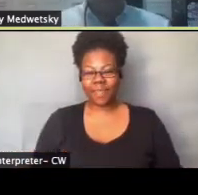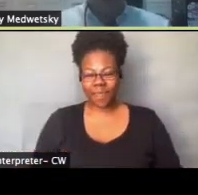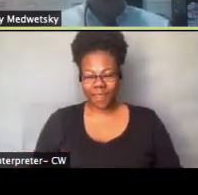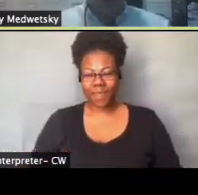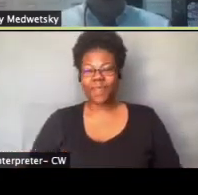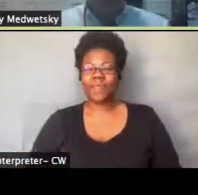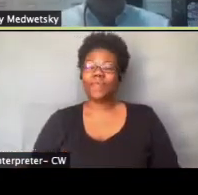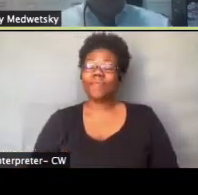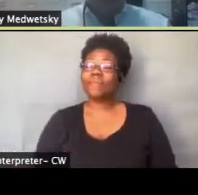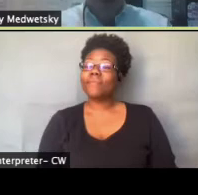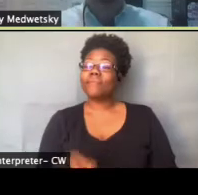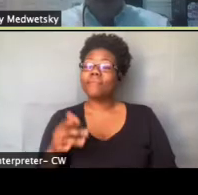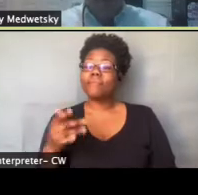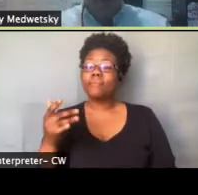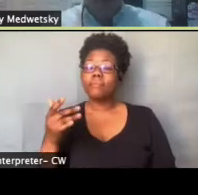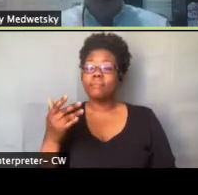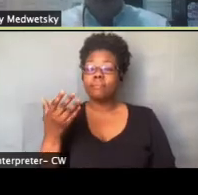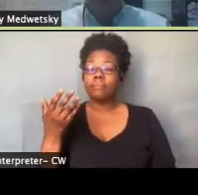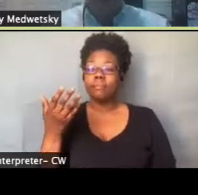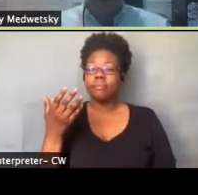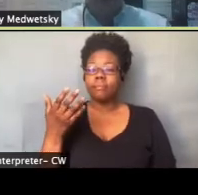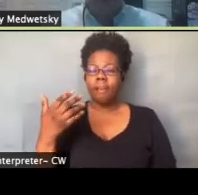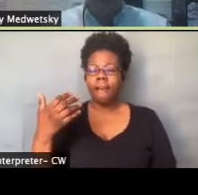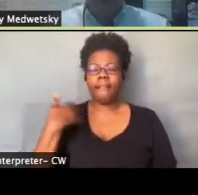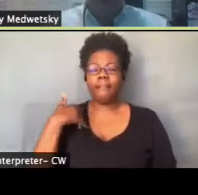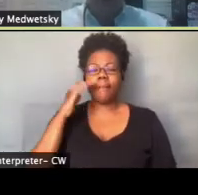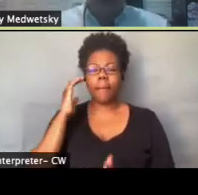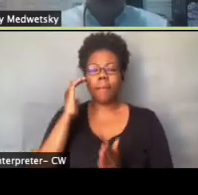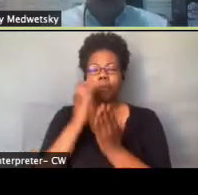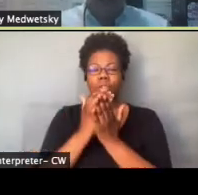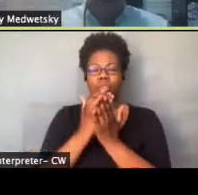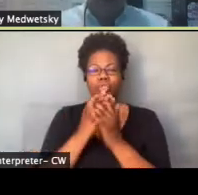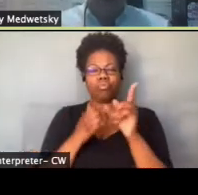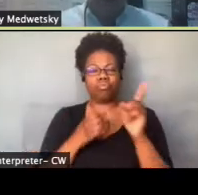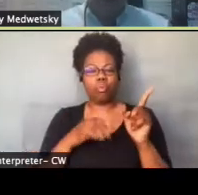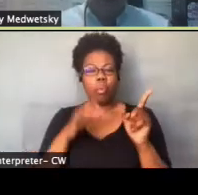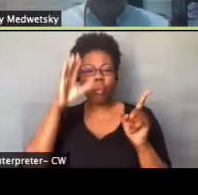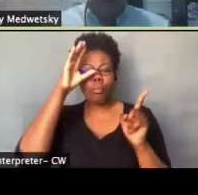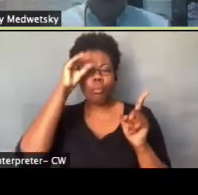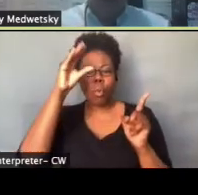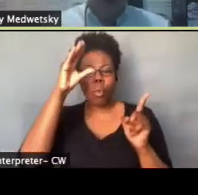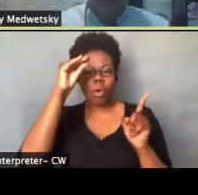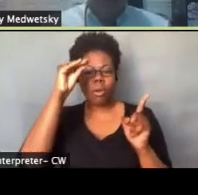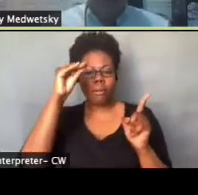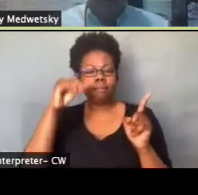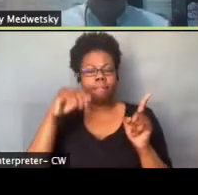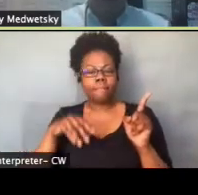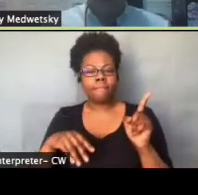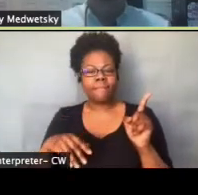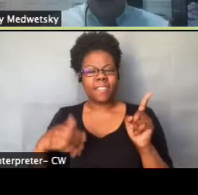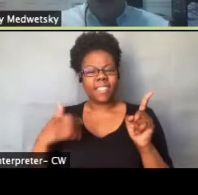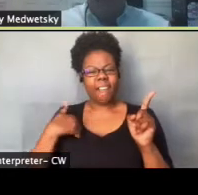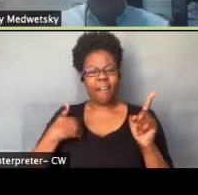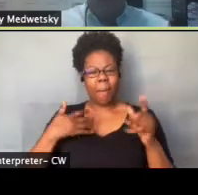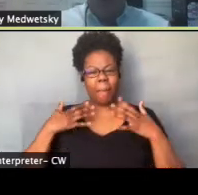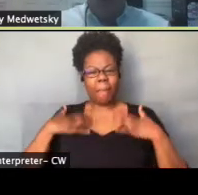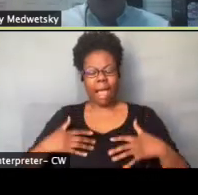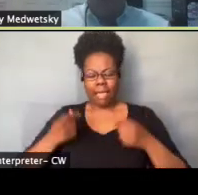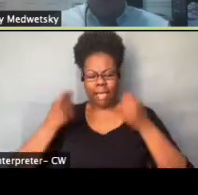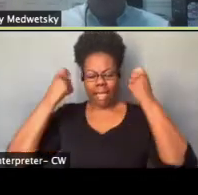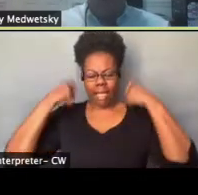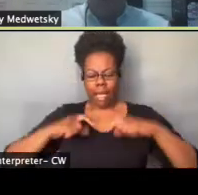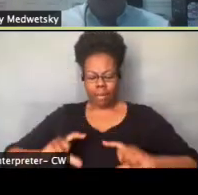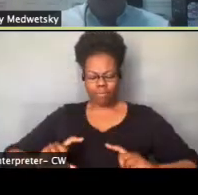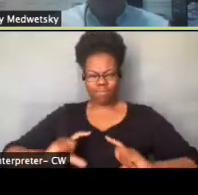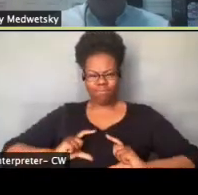Okay, so now we'll go on. So I have a picture of a boy here wearing like body aids from like in the